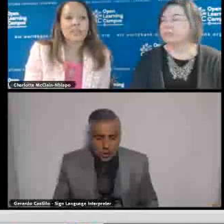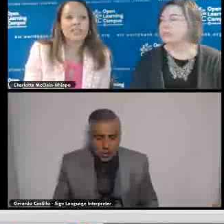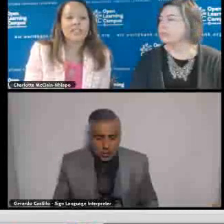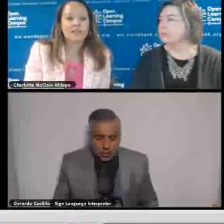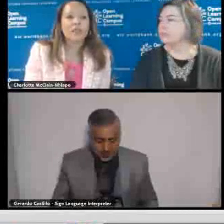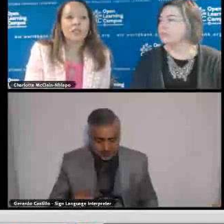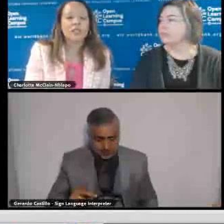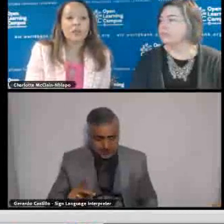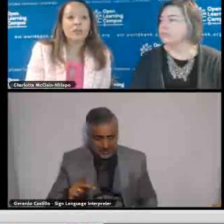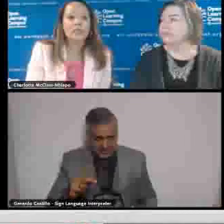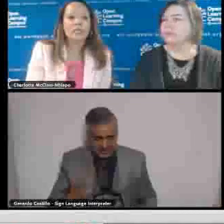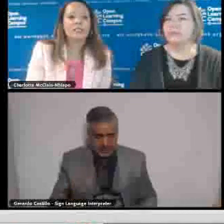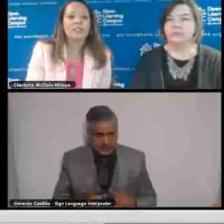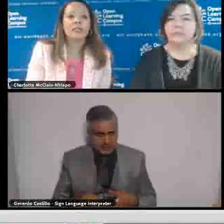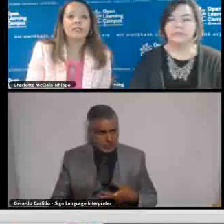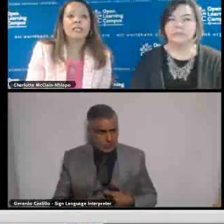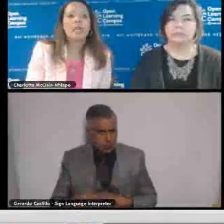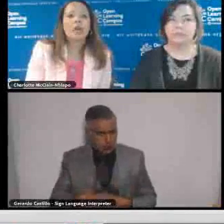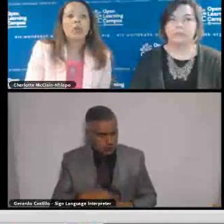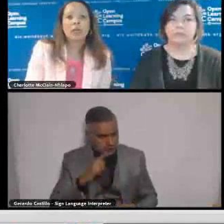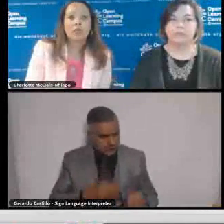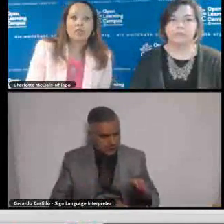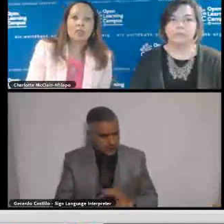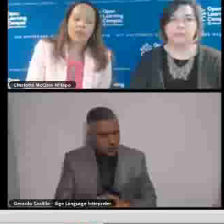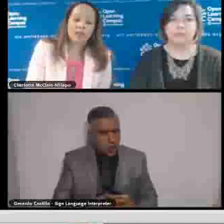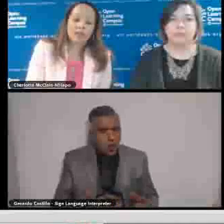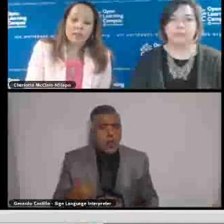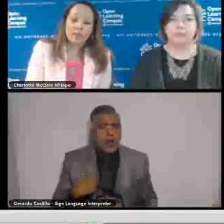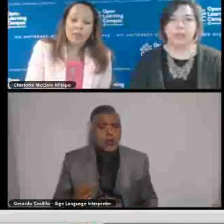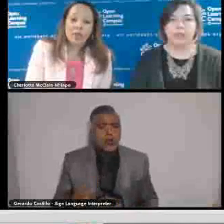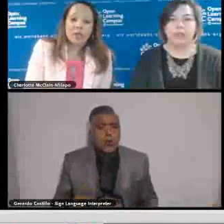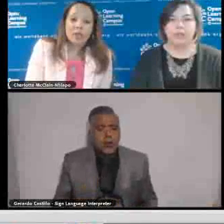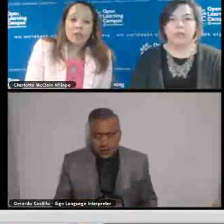expensive to include in development. What can we do about this?